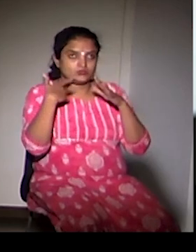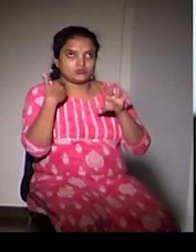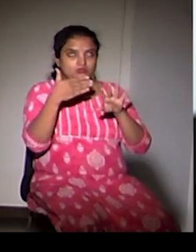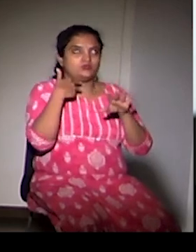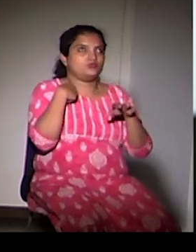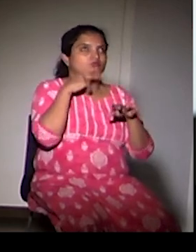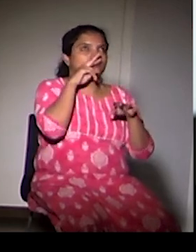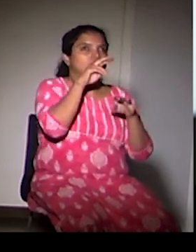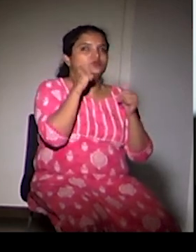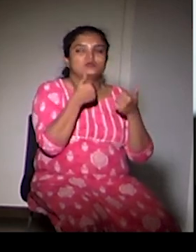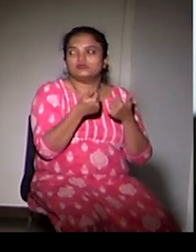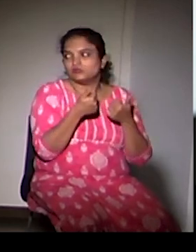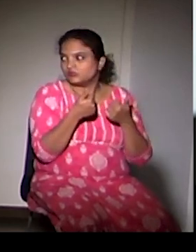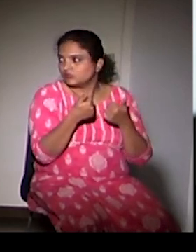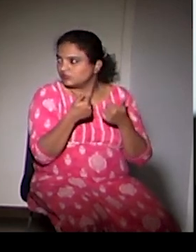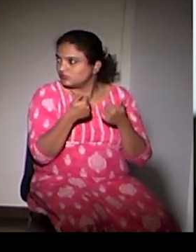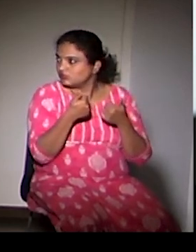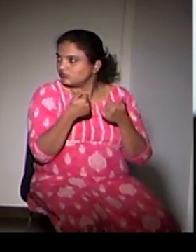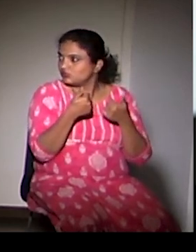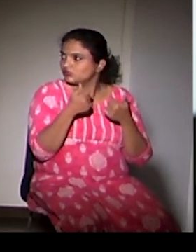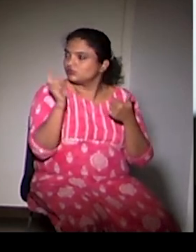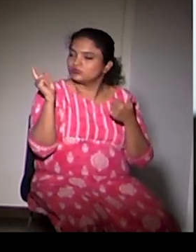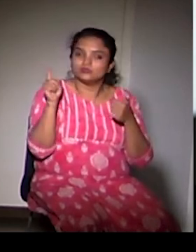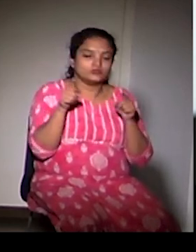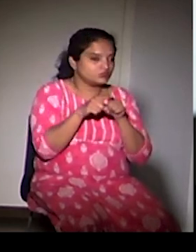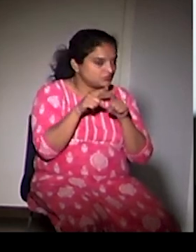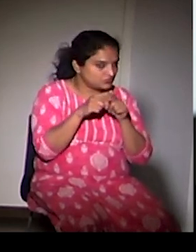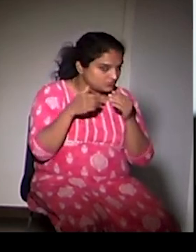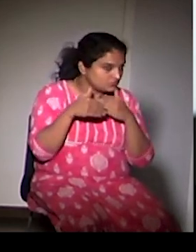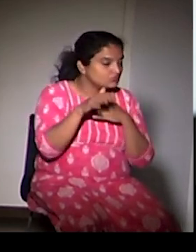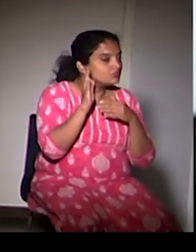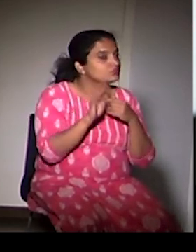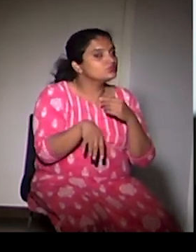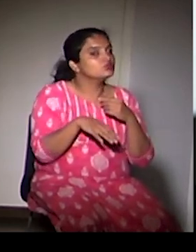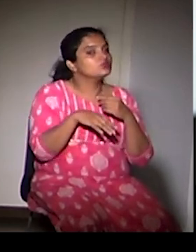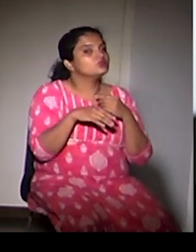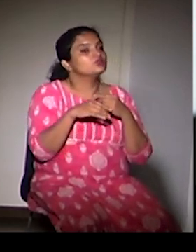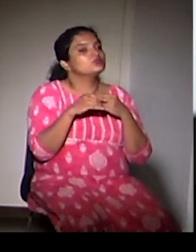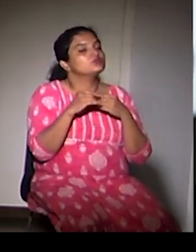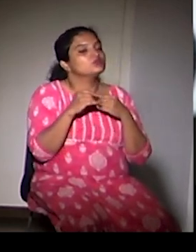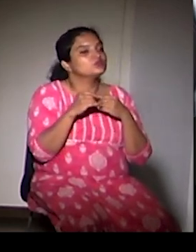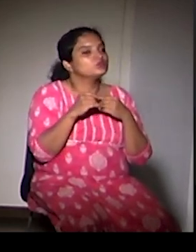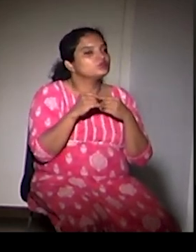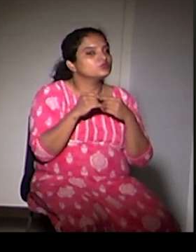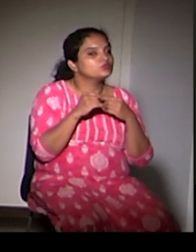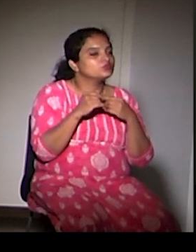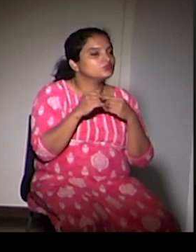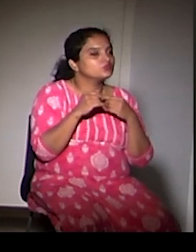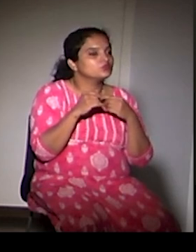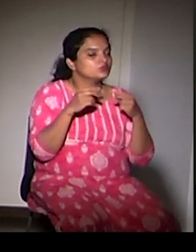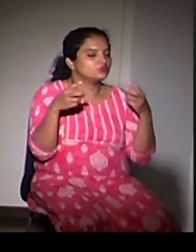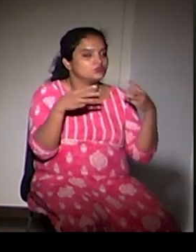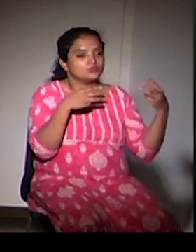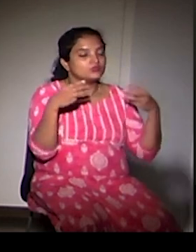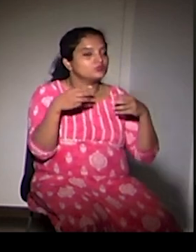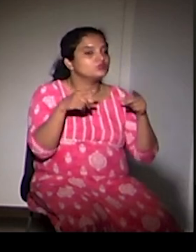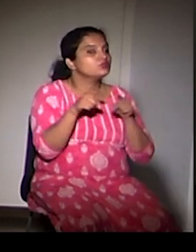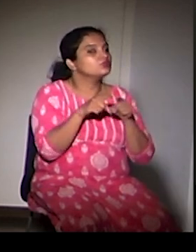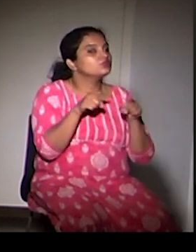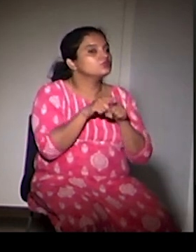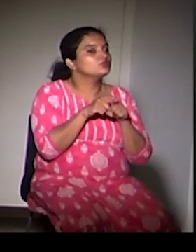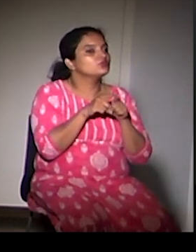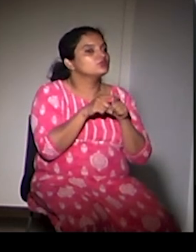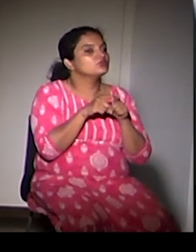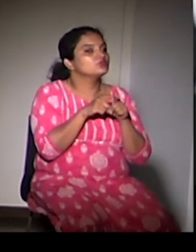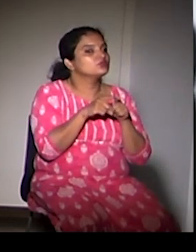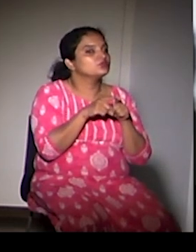And this is taken a little bit further in the wall at the fort in